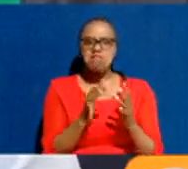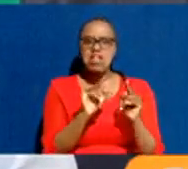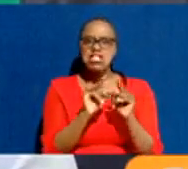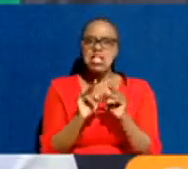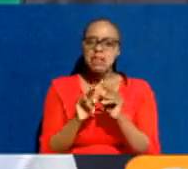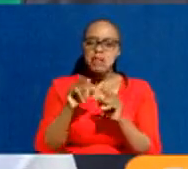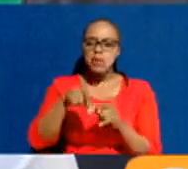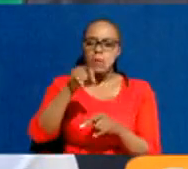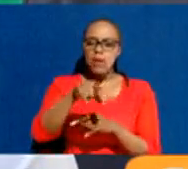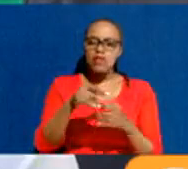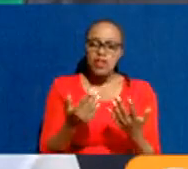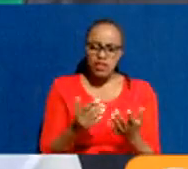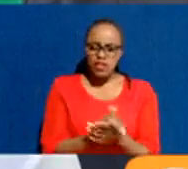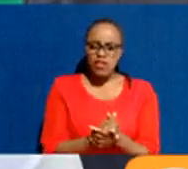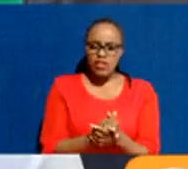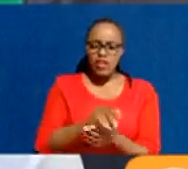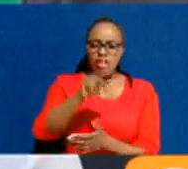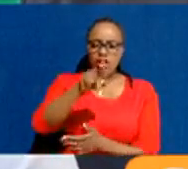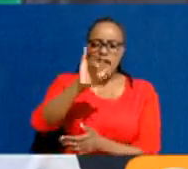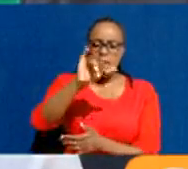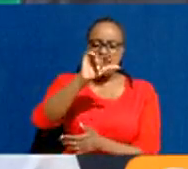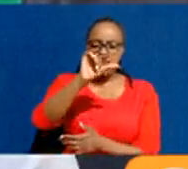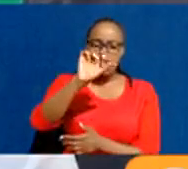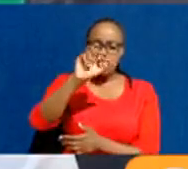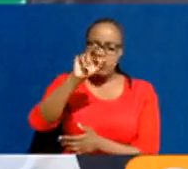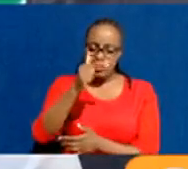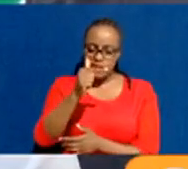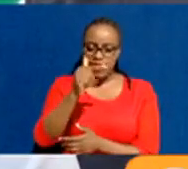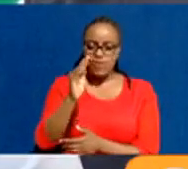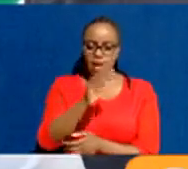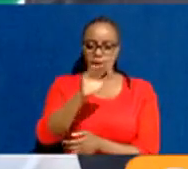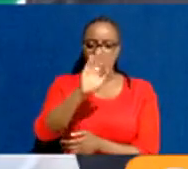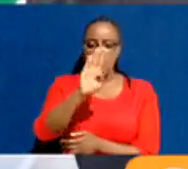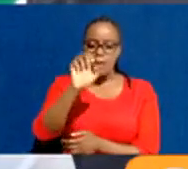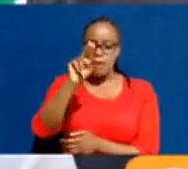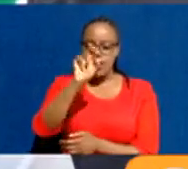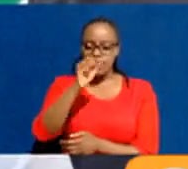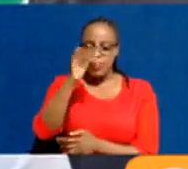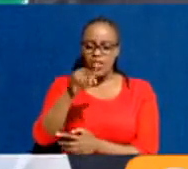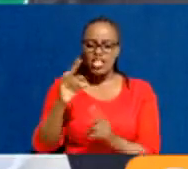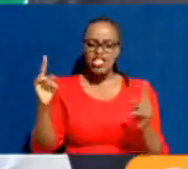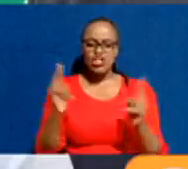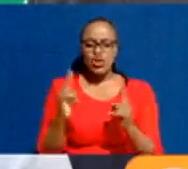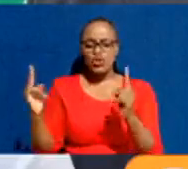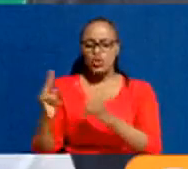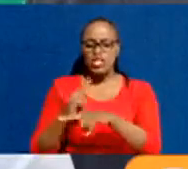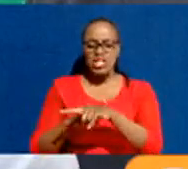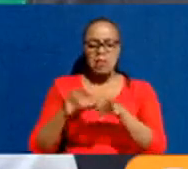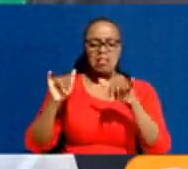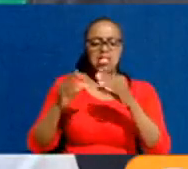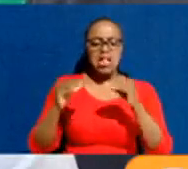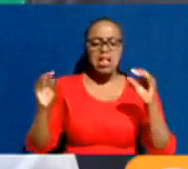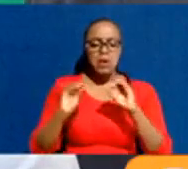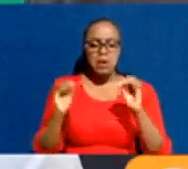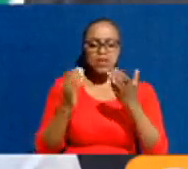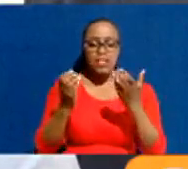and like things like pigeon peas and sunflower, because these ones are short duration and they also don't